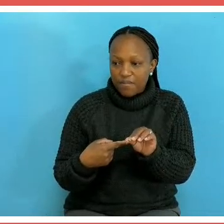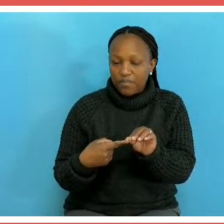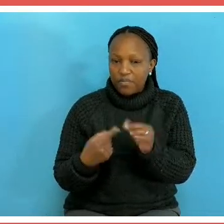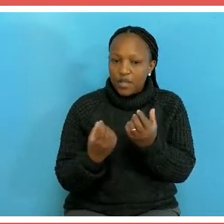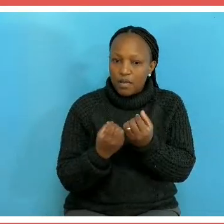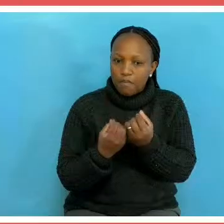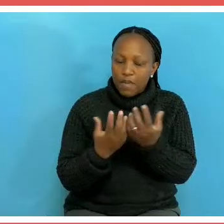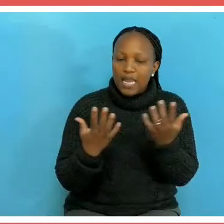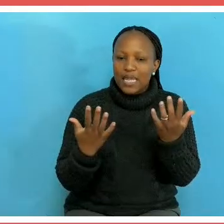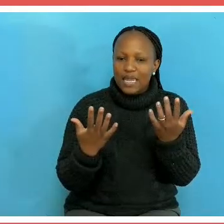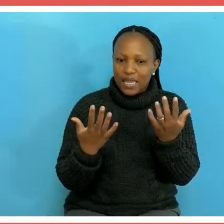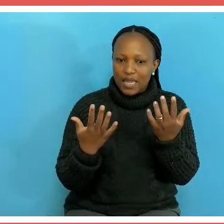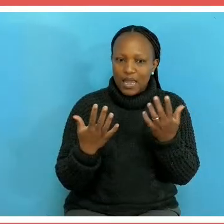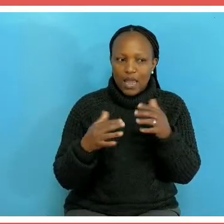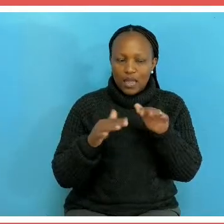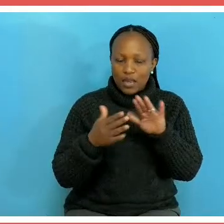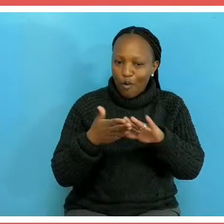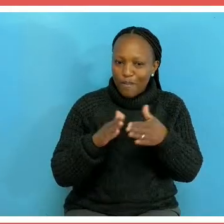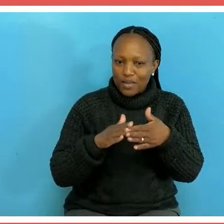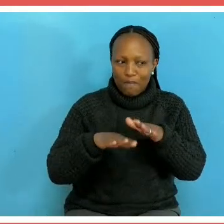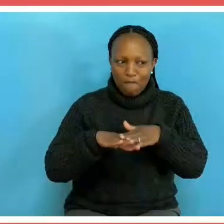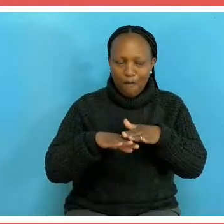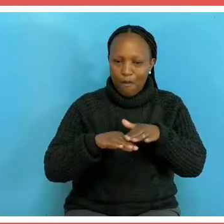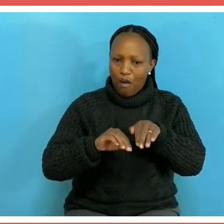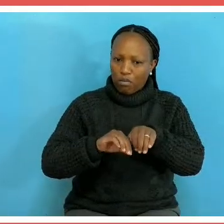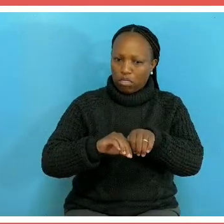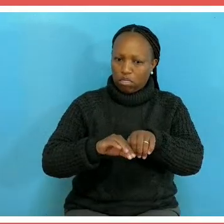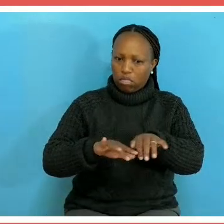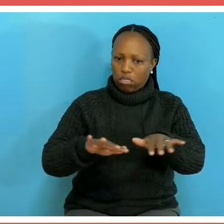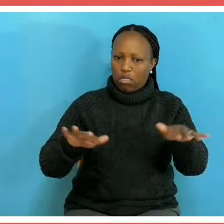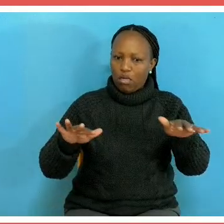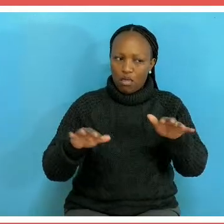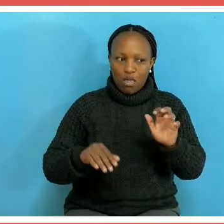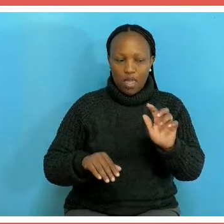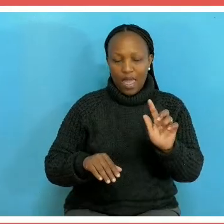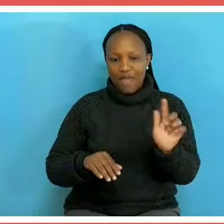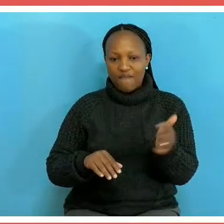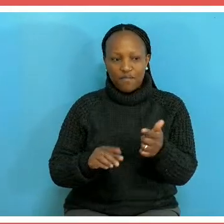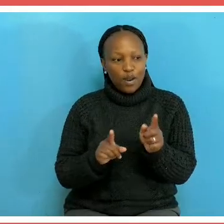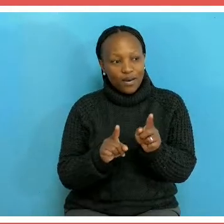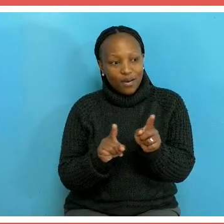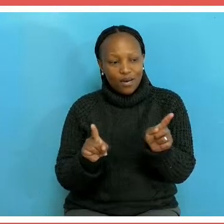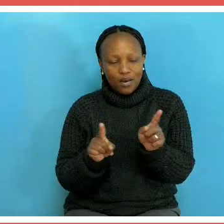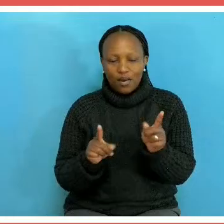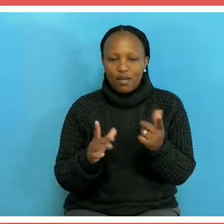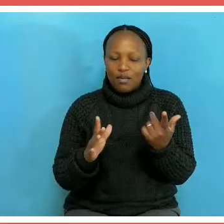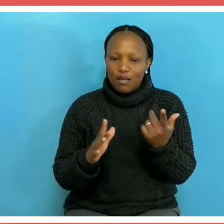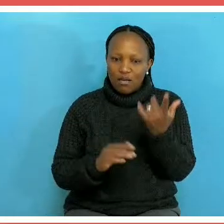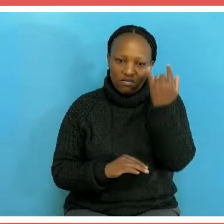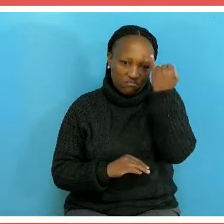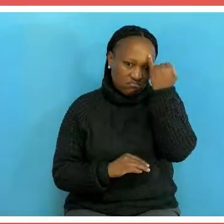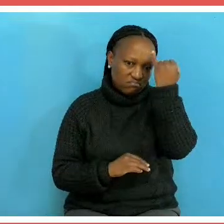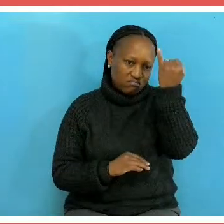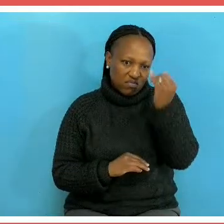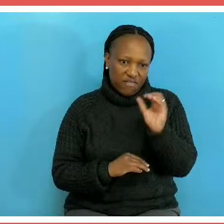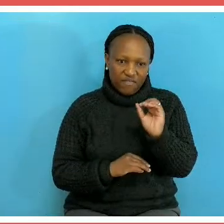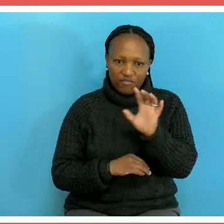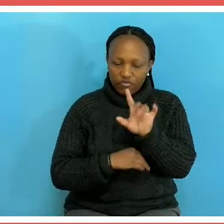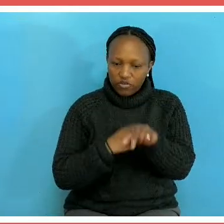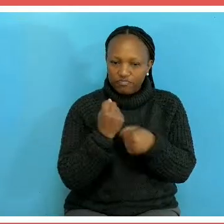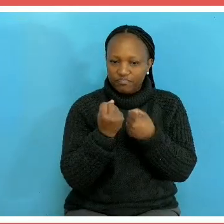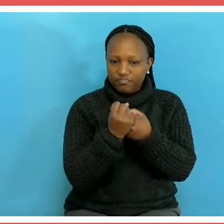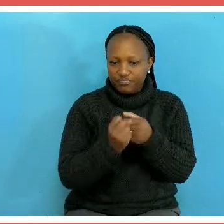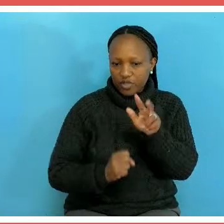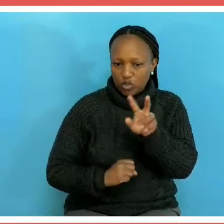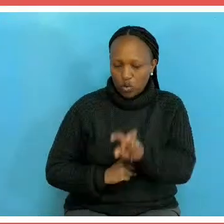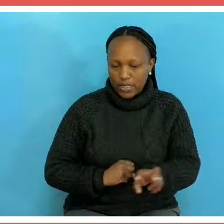multiply effects within the community, so that everyone who also has initiatives that support tourism can